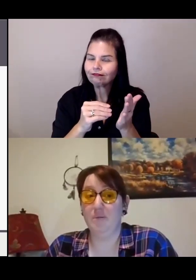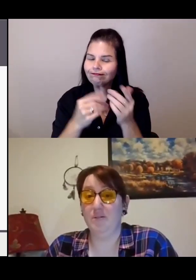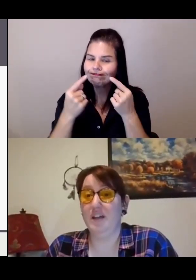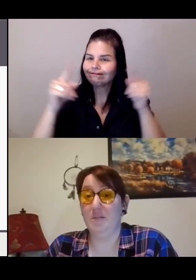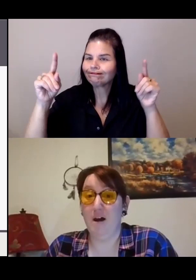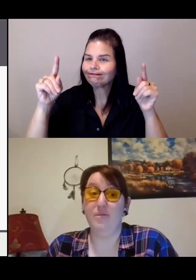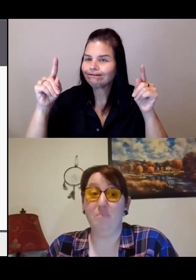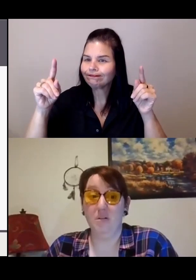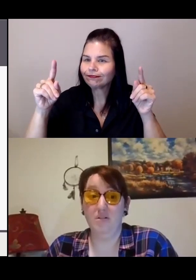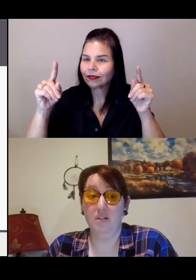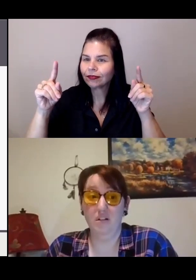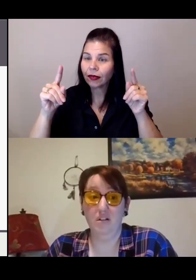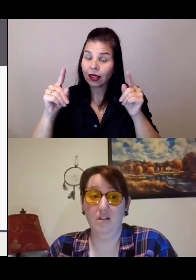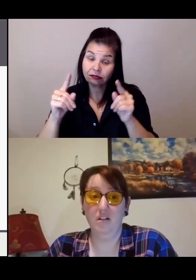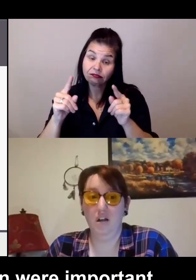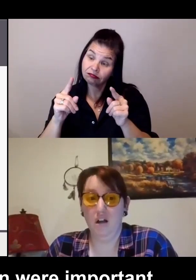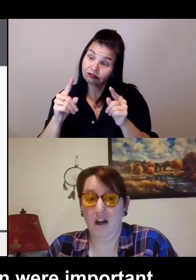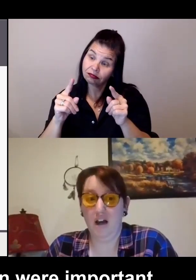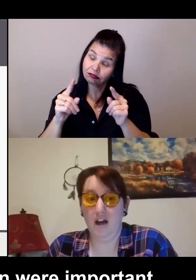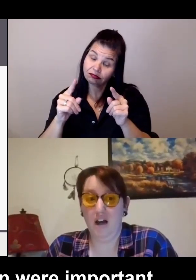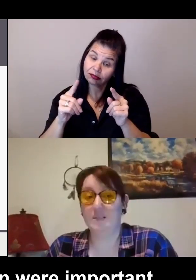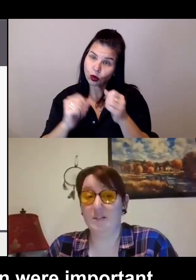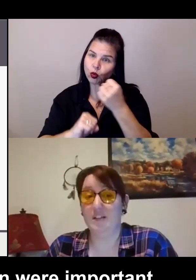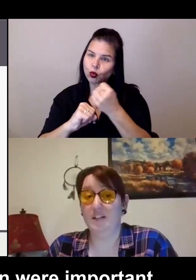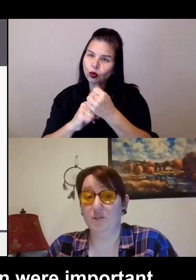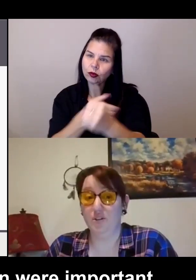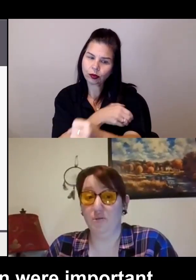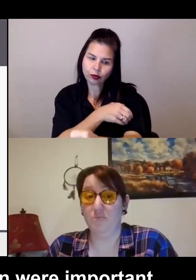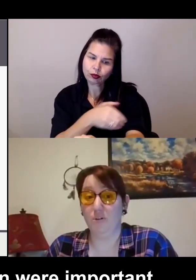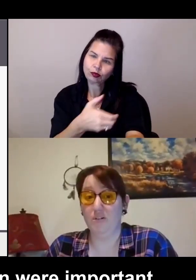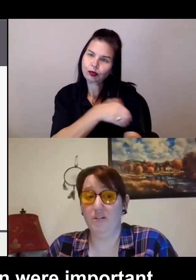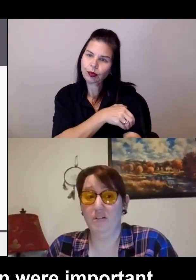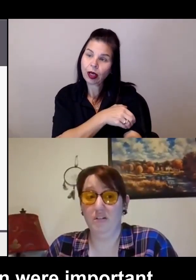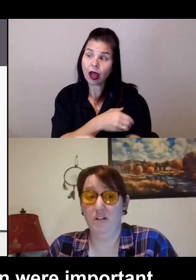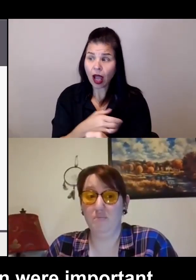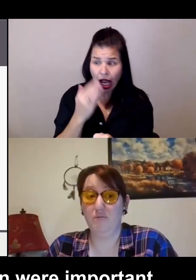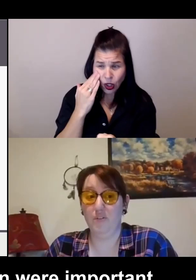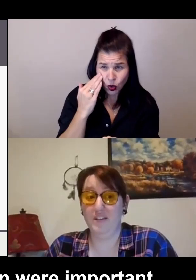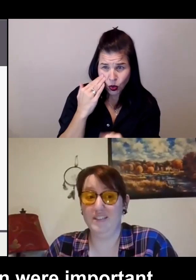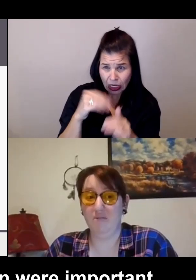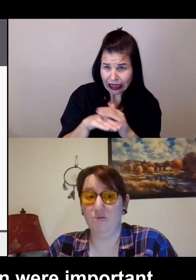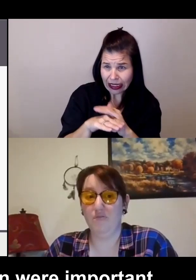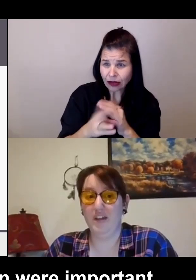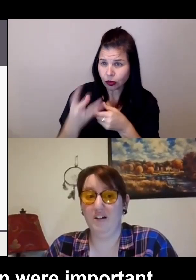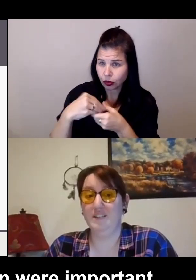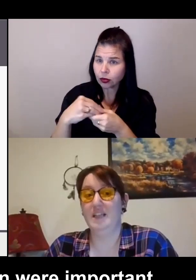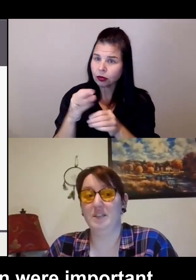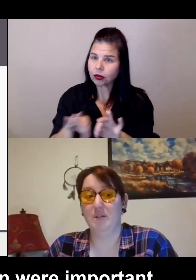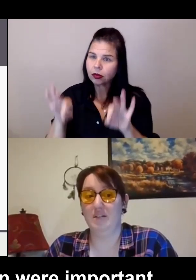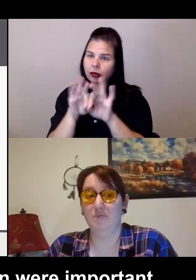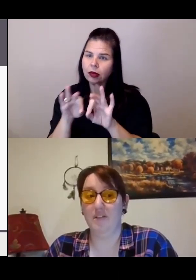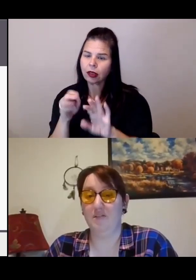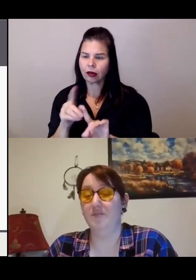further enable and empower them. I always felt accessibility and inclusion were important, but before this, they were more vague